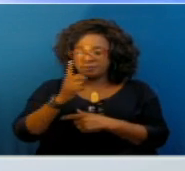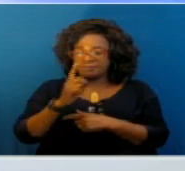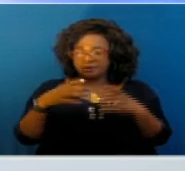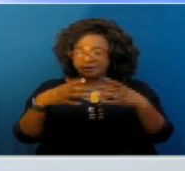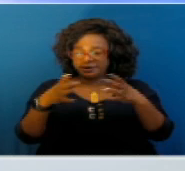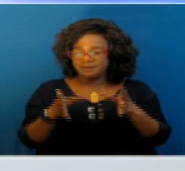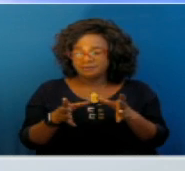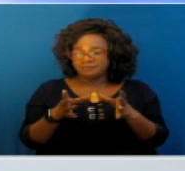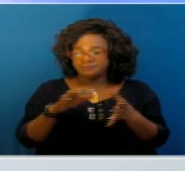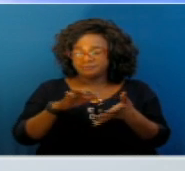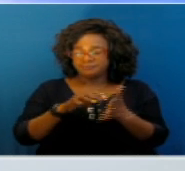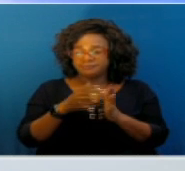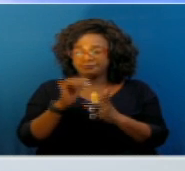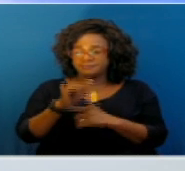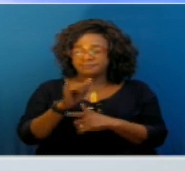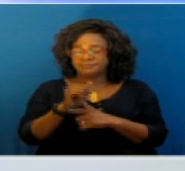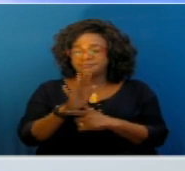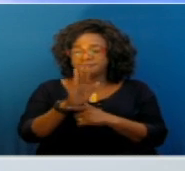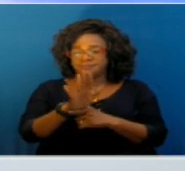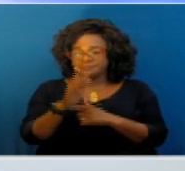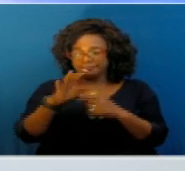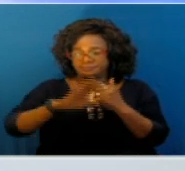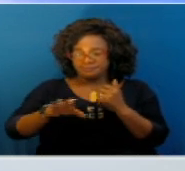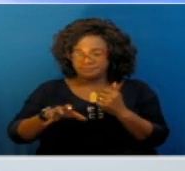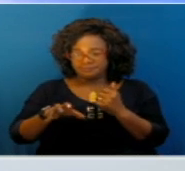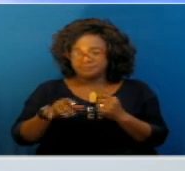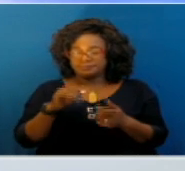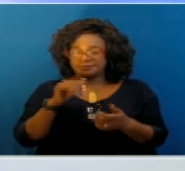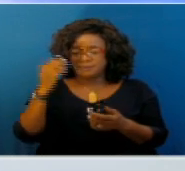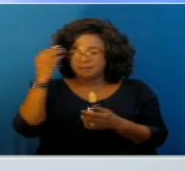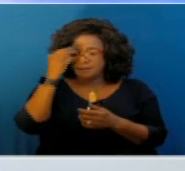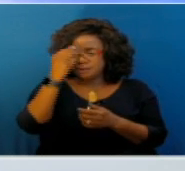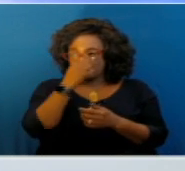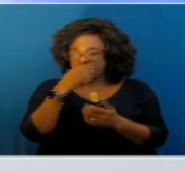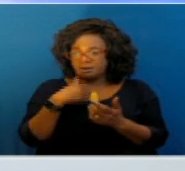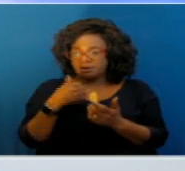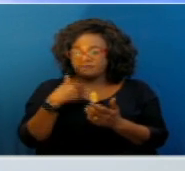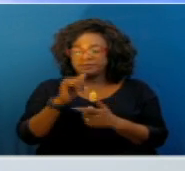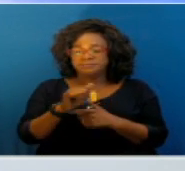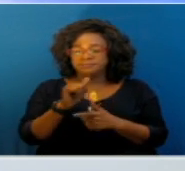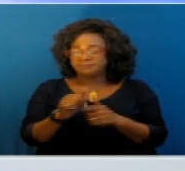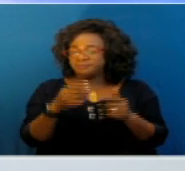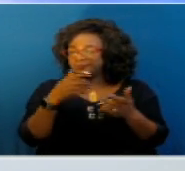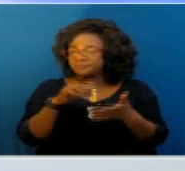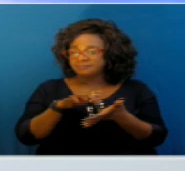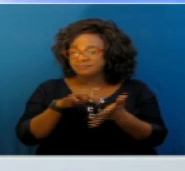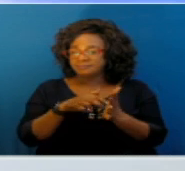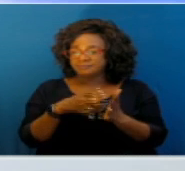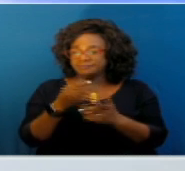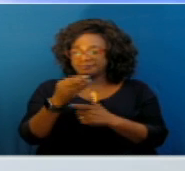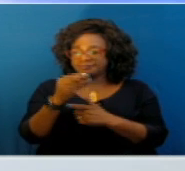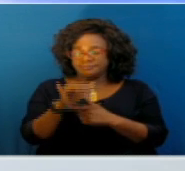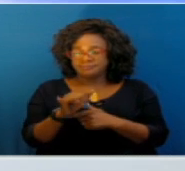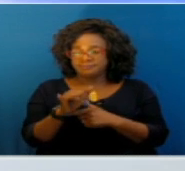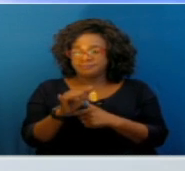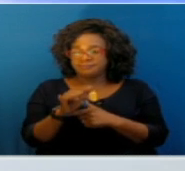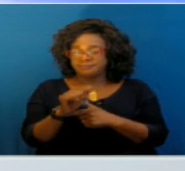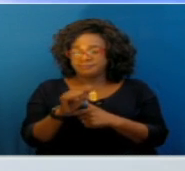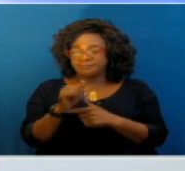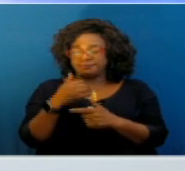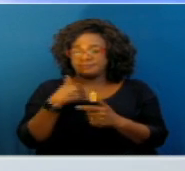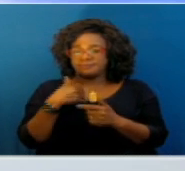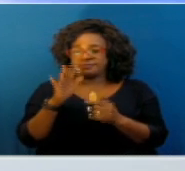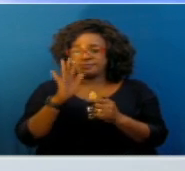by leaders vying for various seats in the county, Karua vowed to put a stop to the rising cost of living while at the same time pointing an accusatory